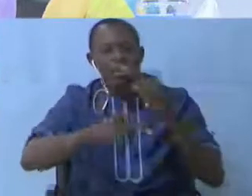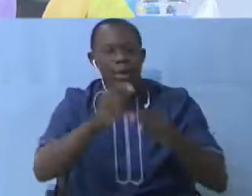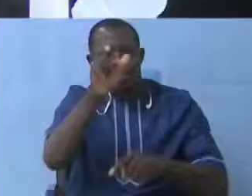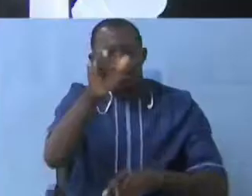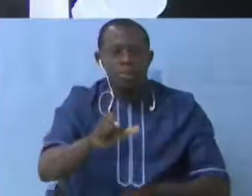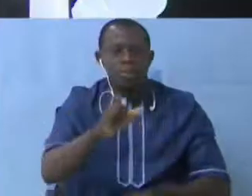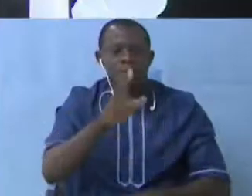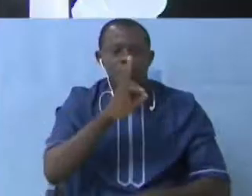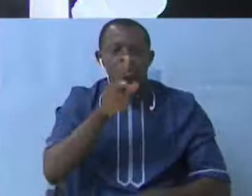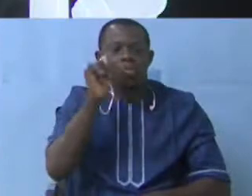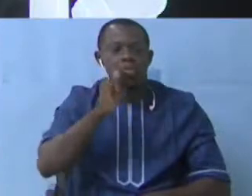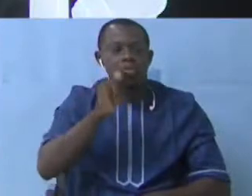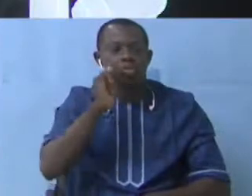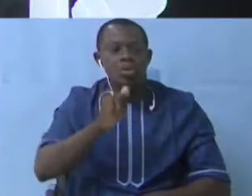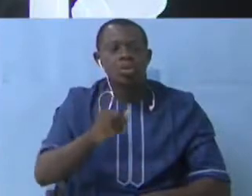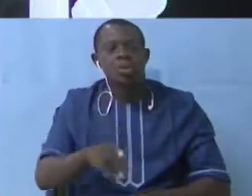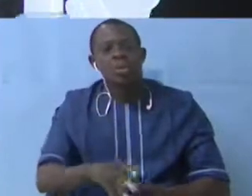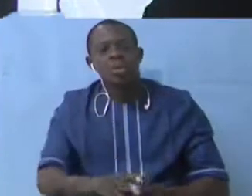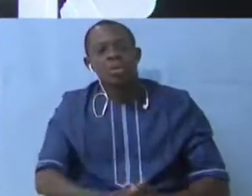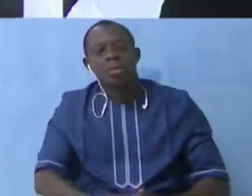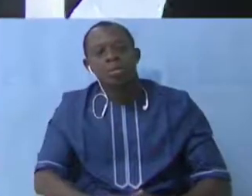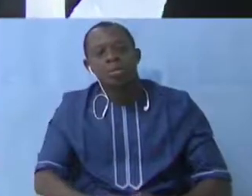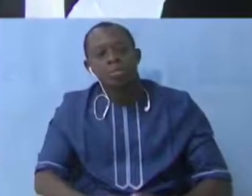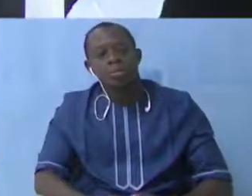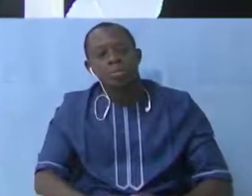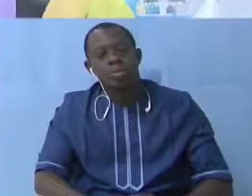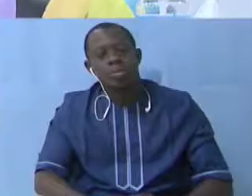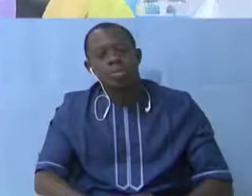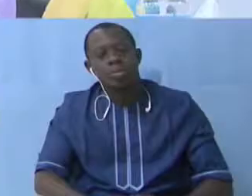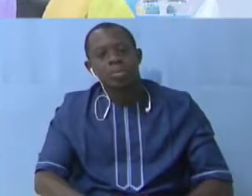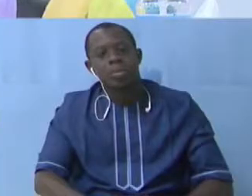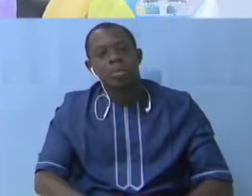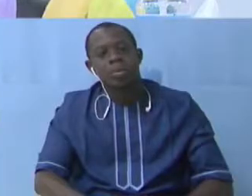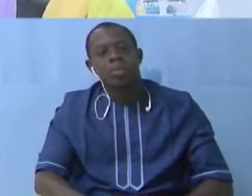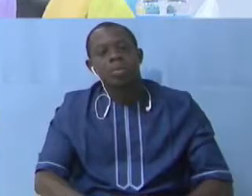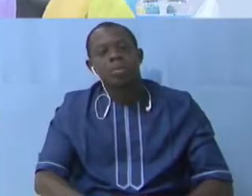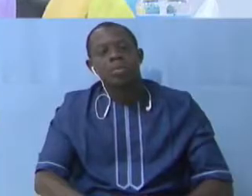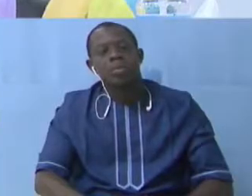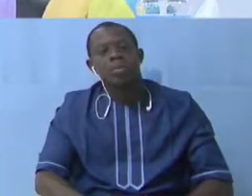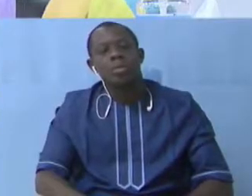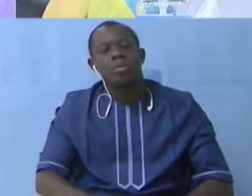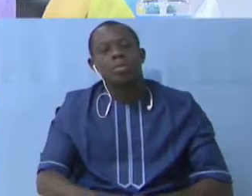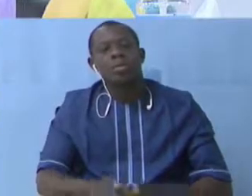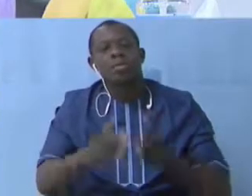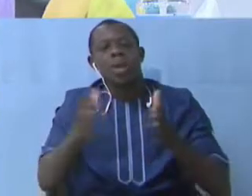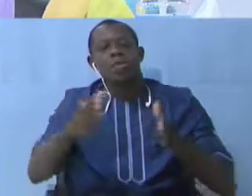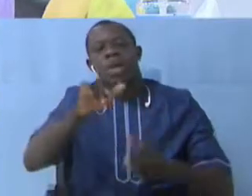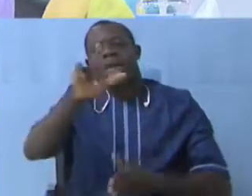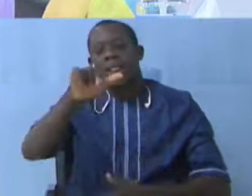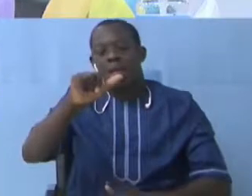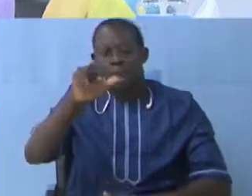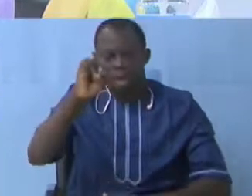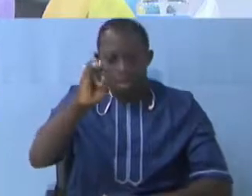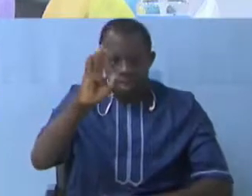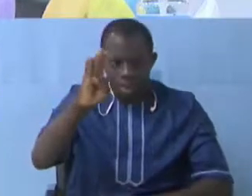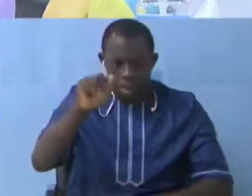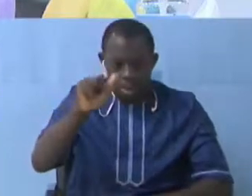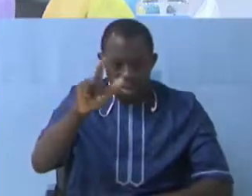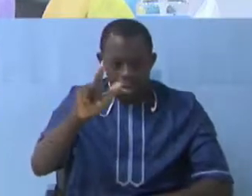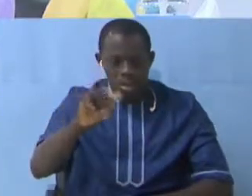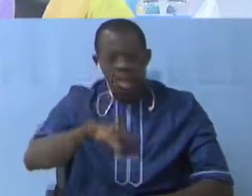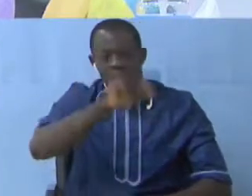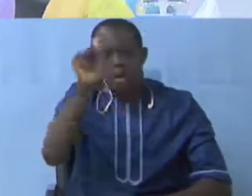ci libel. Expands the sanctions in case of libel and defamation. Ci